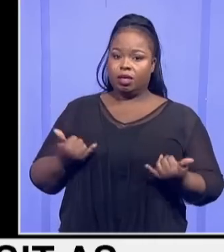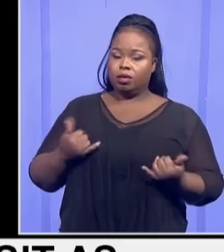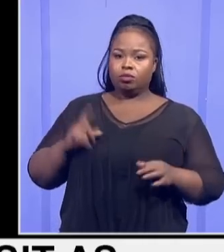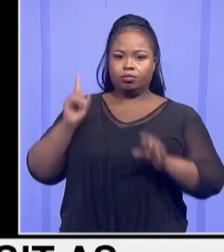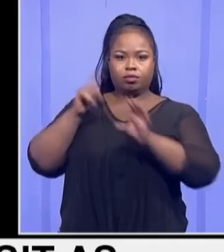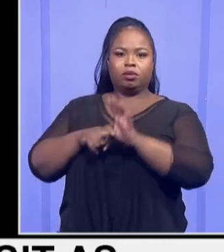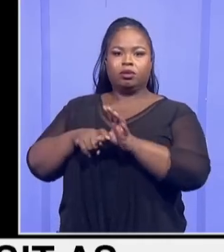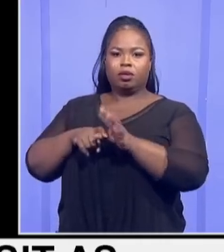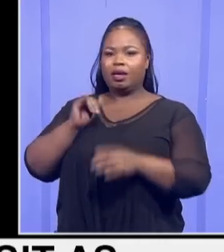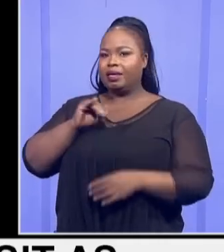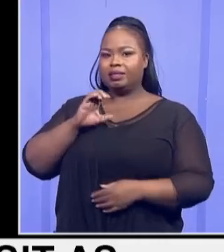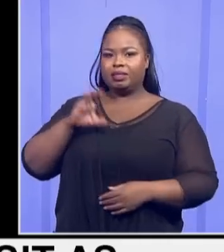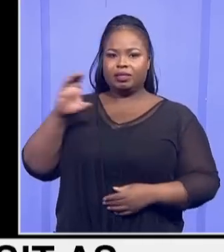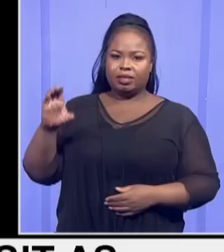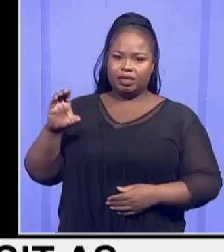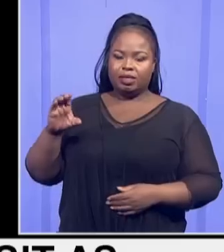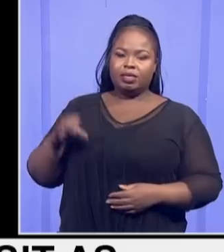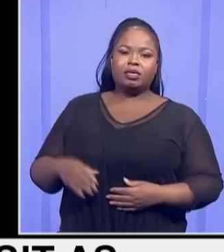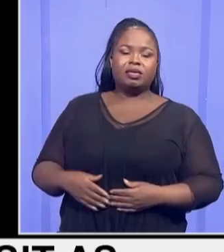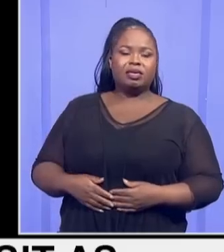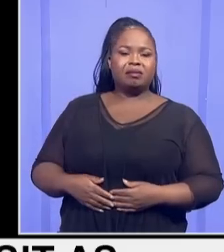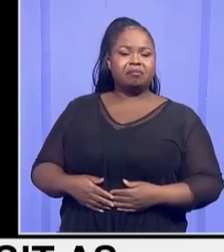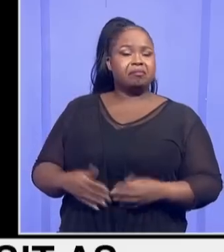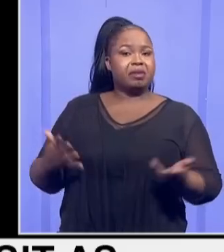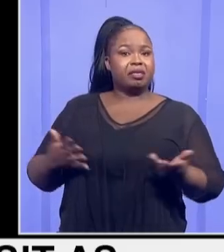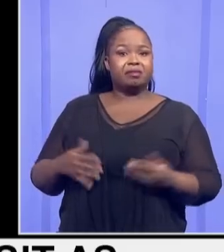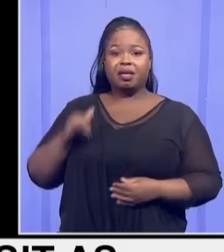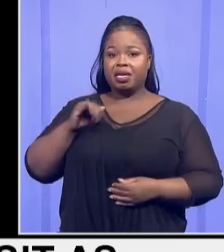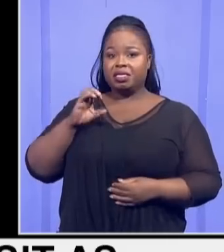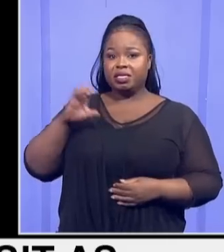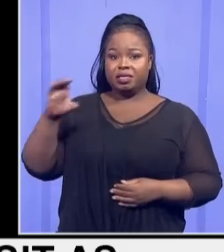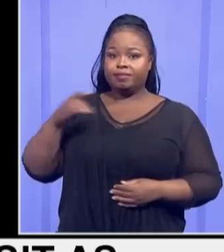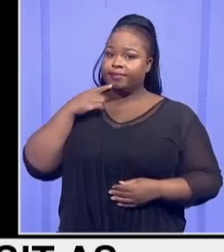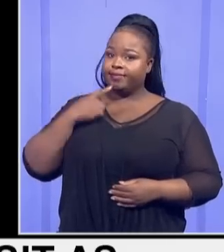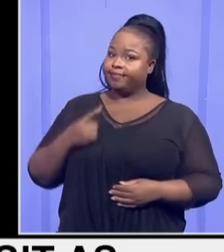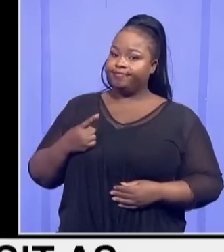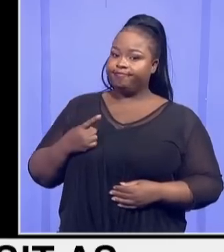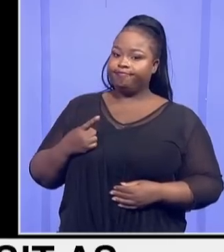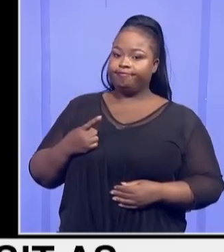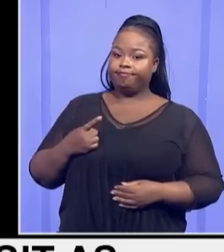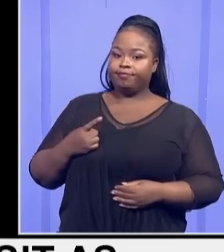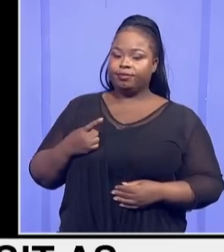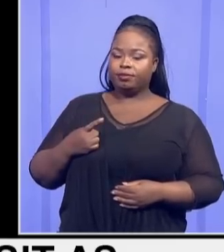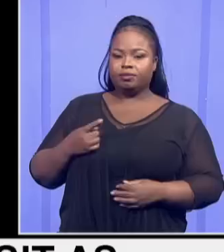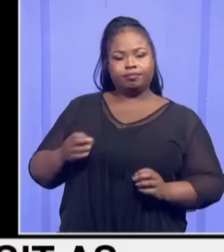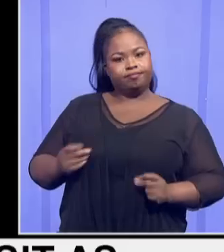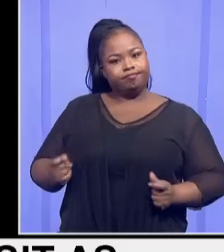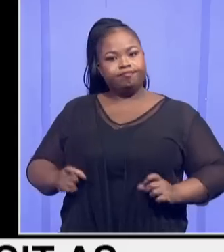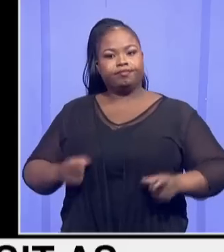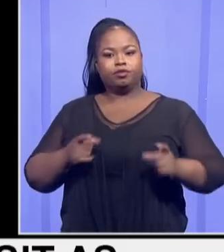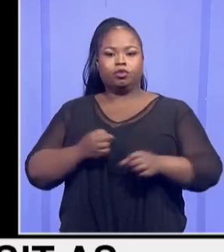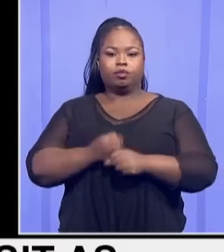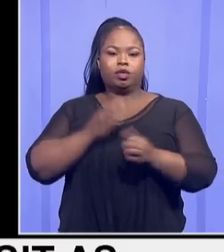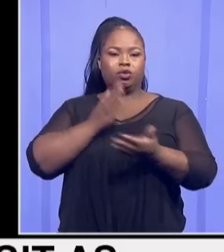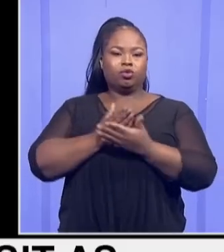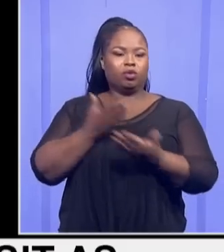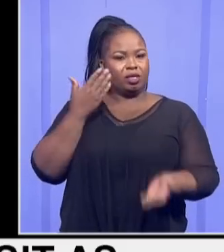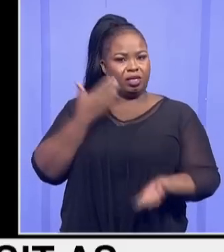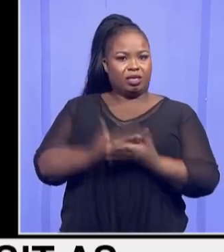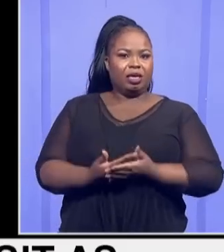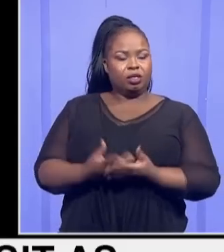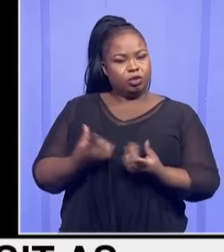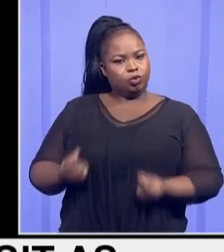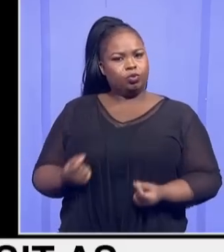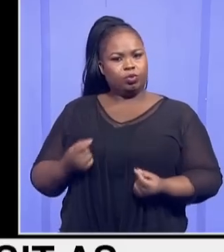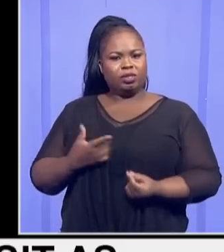Russia is not a member of ICC, but the ICC has rushed to make sure that it acts on